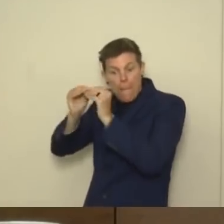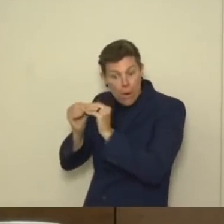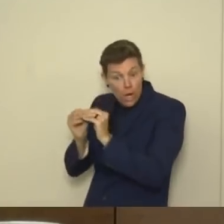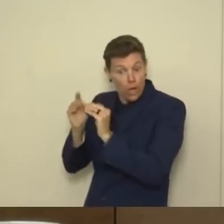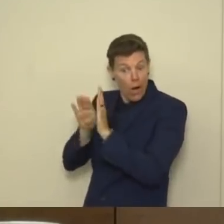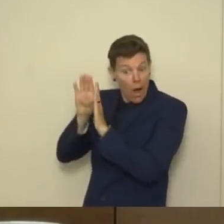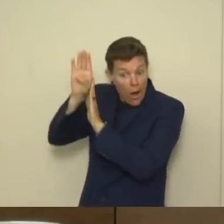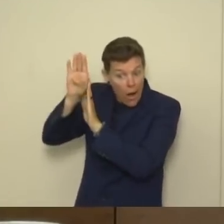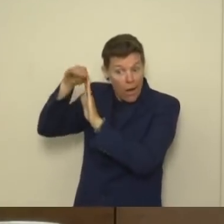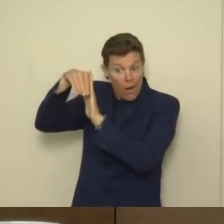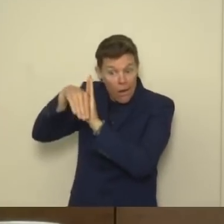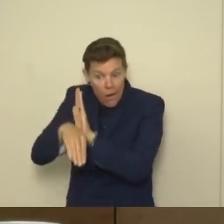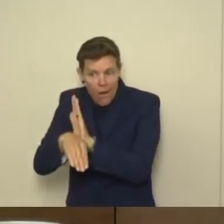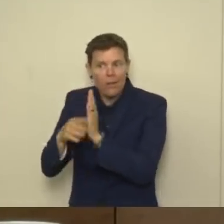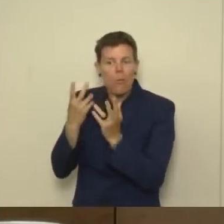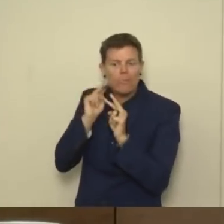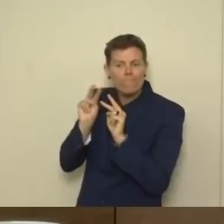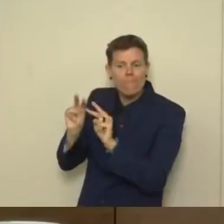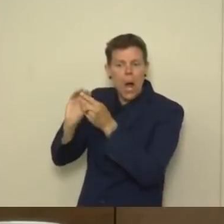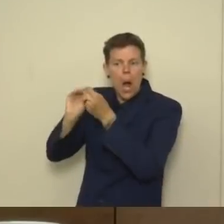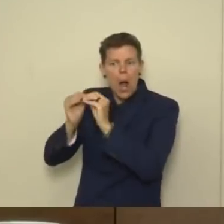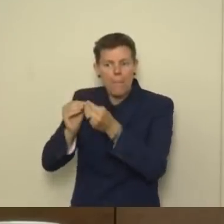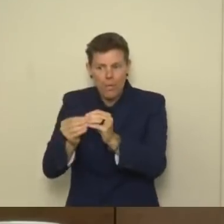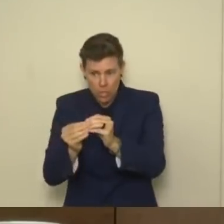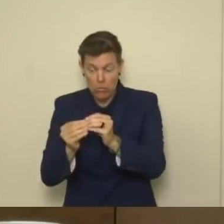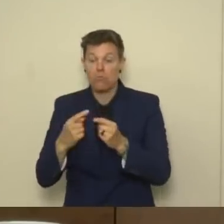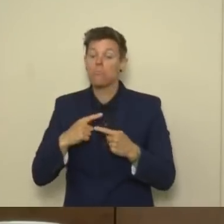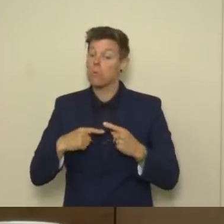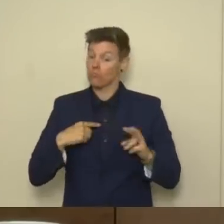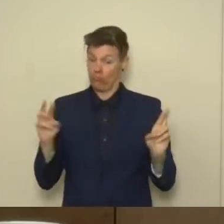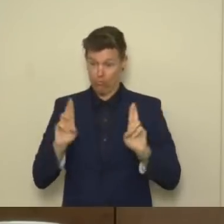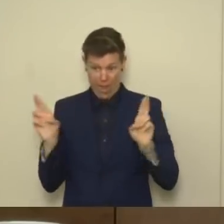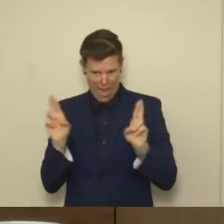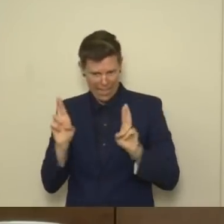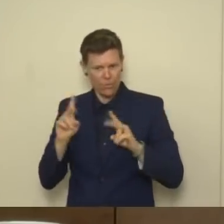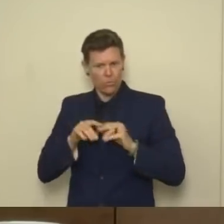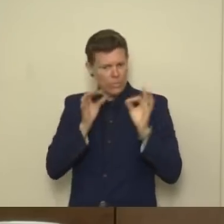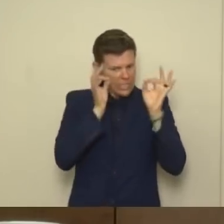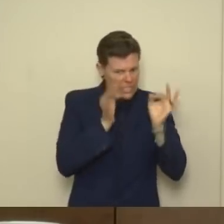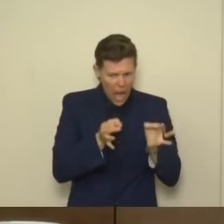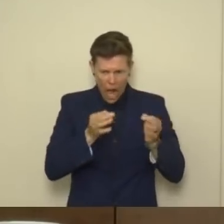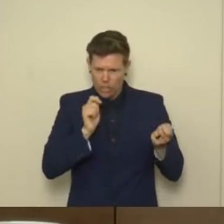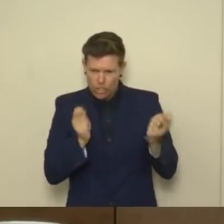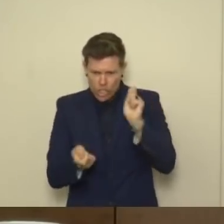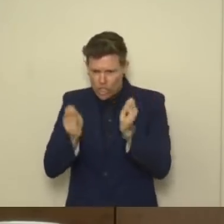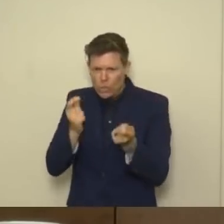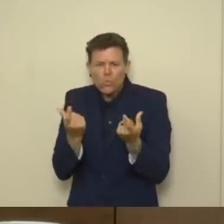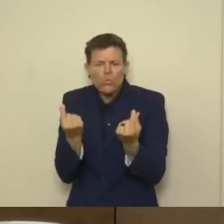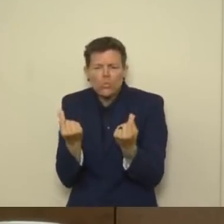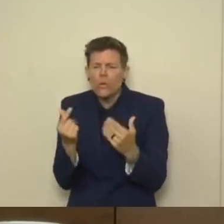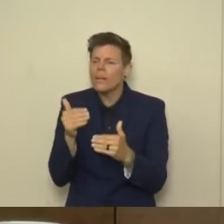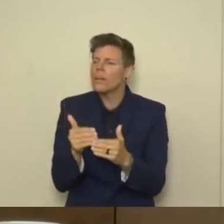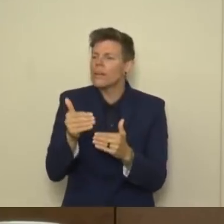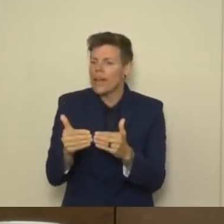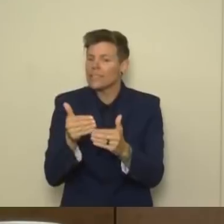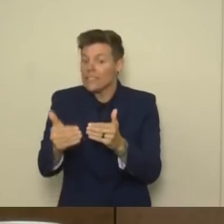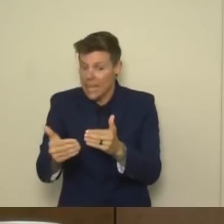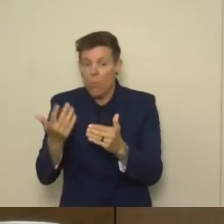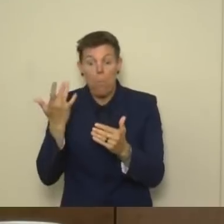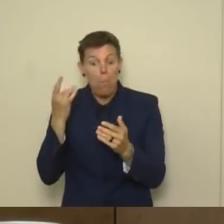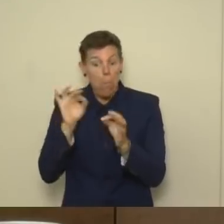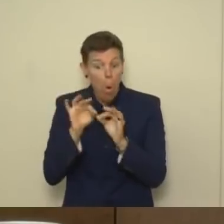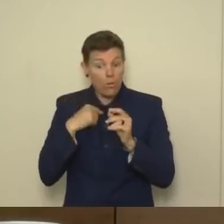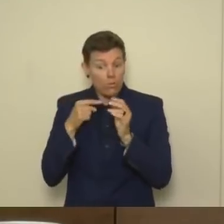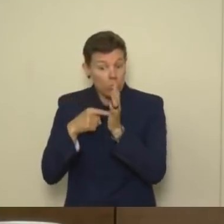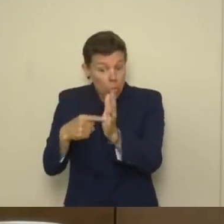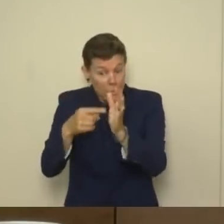sure that as we're making the next set of critical decisions, that we do that with as much data in front of us as possible.